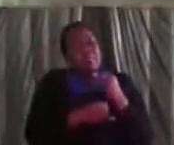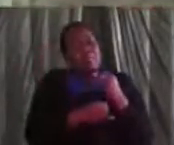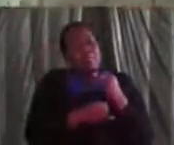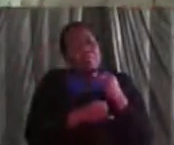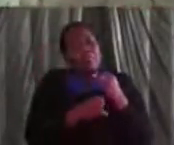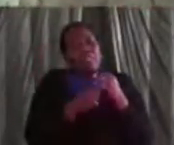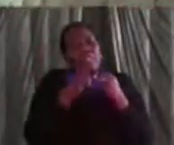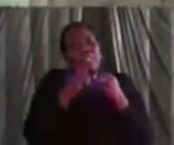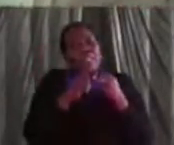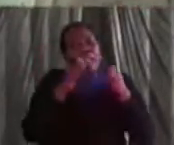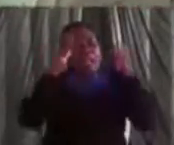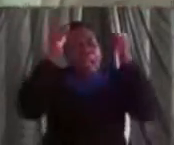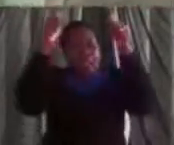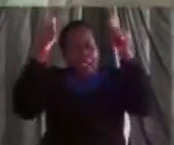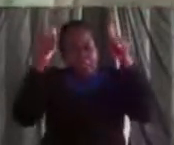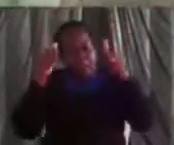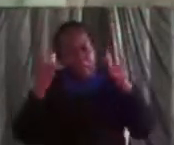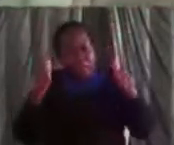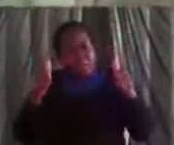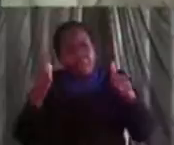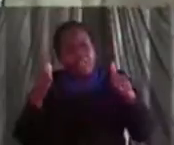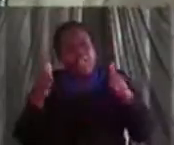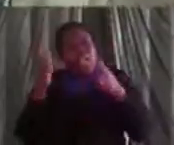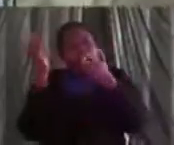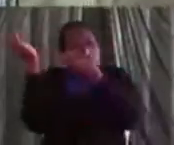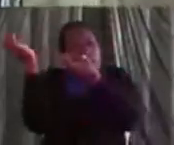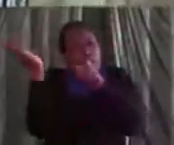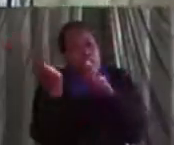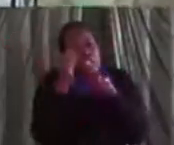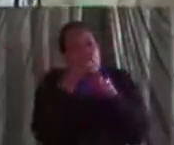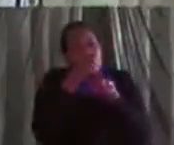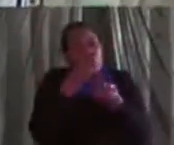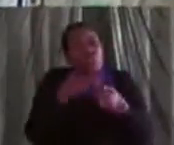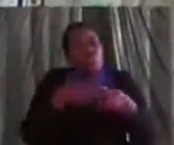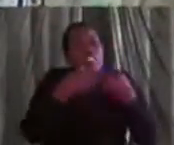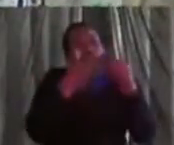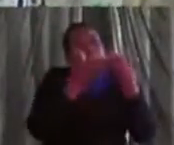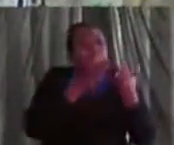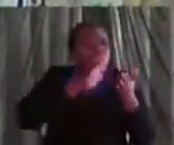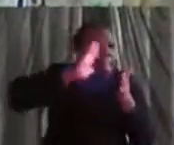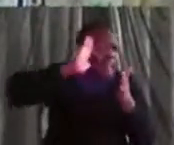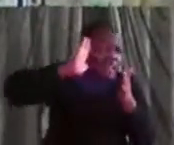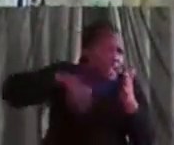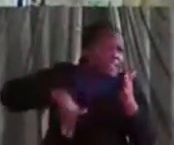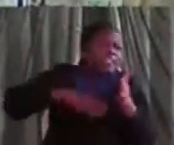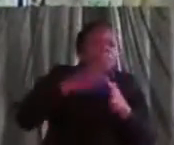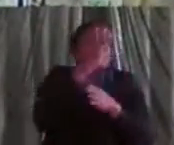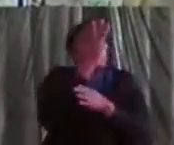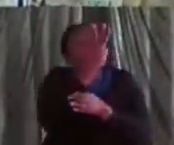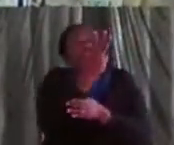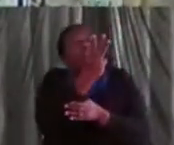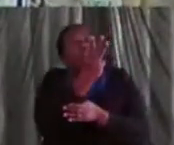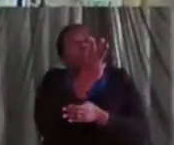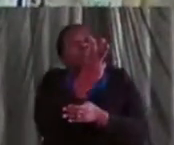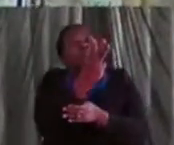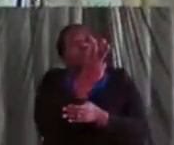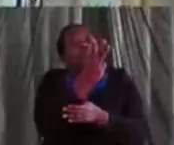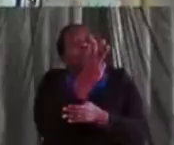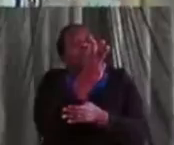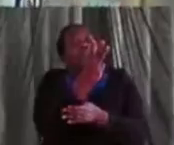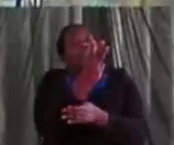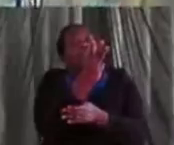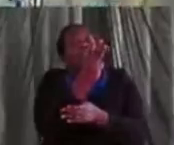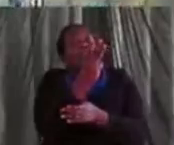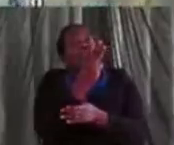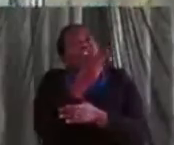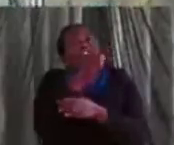advertisement required you to supply the last 3. You supplied. Yes, all declaration forms. Yes,